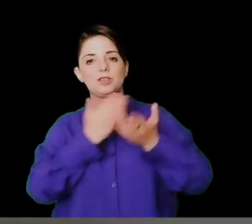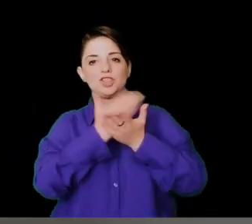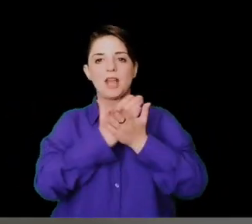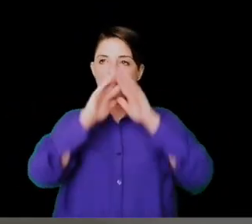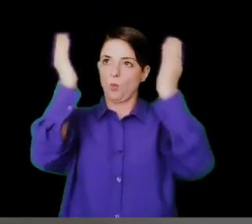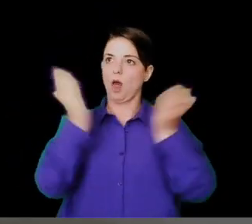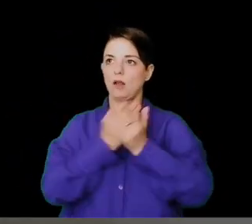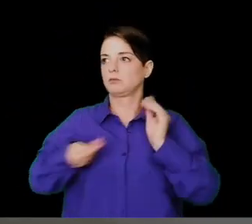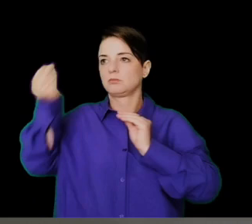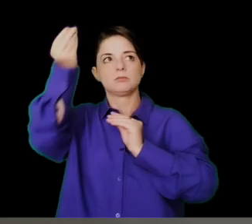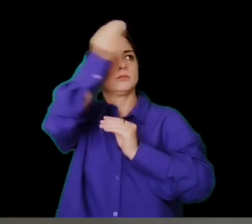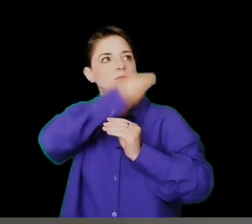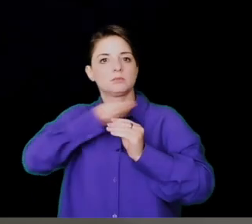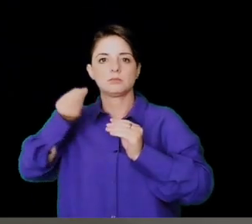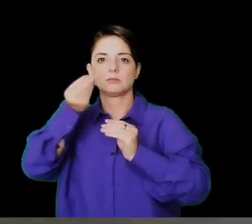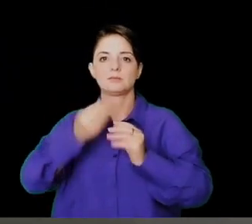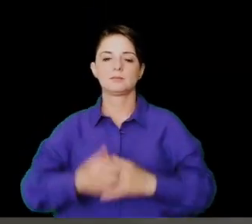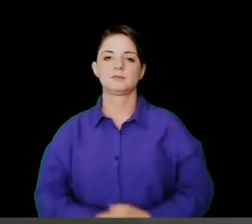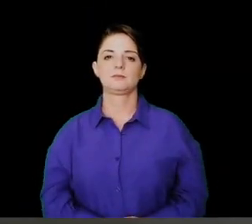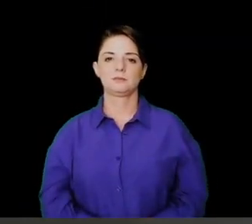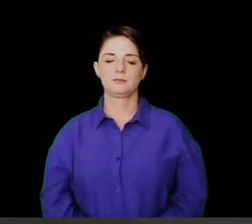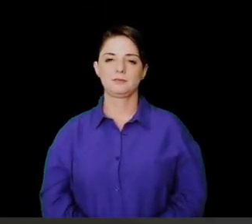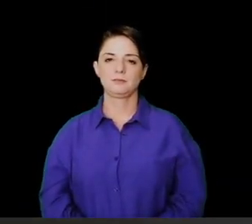inform other restoration projects around the world.